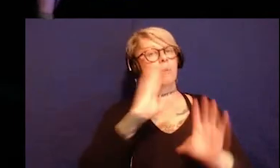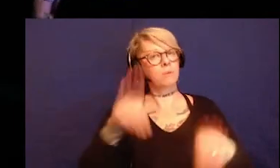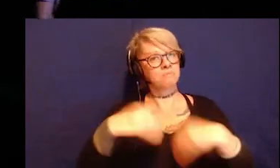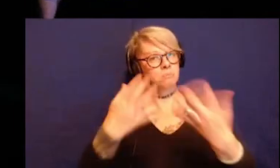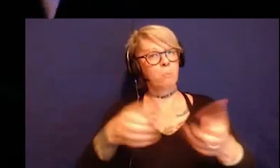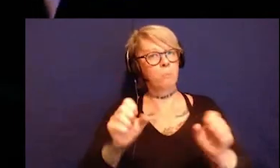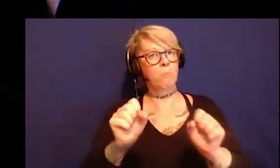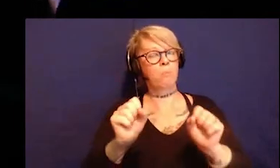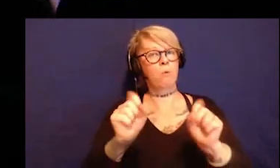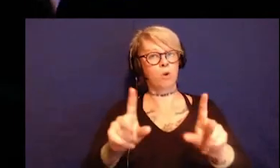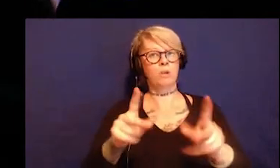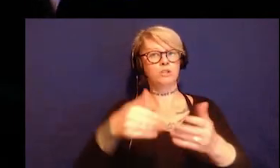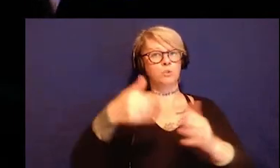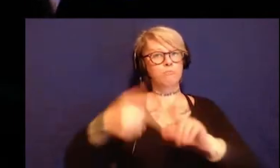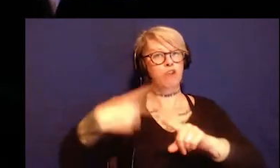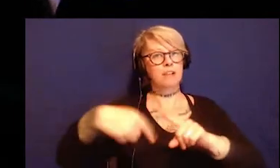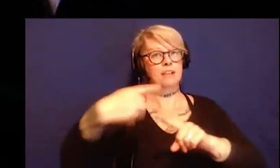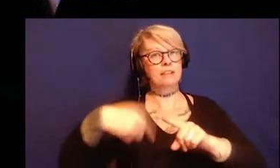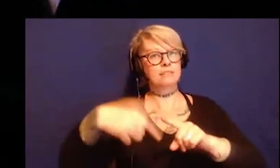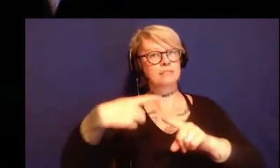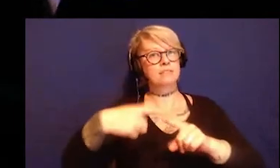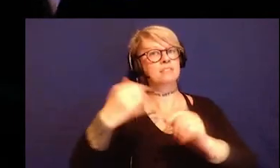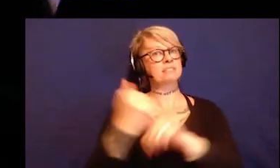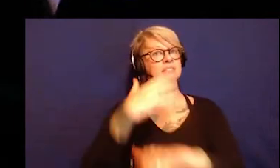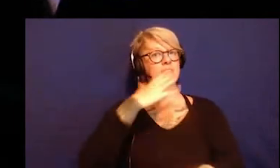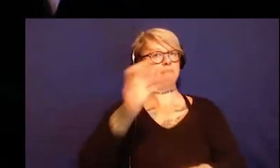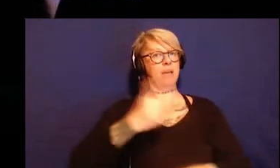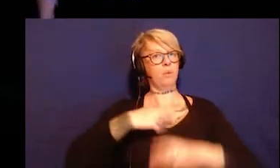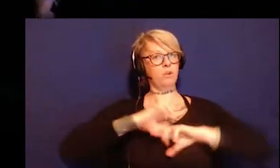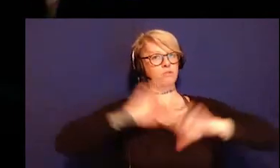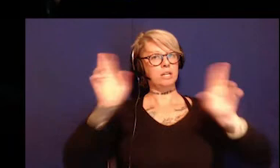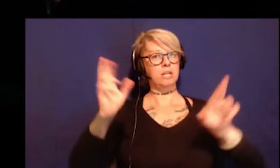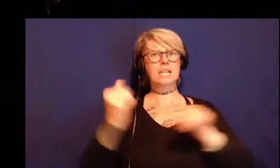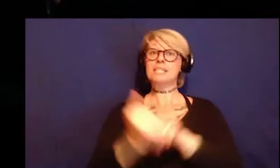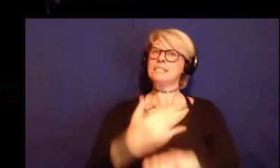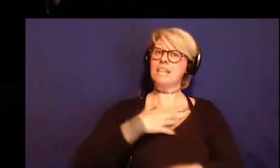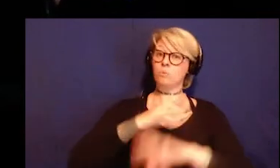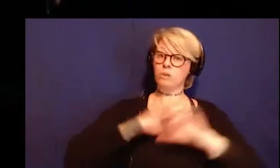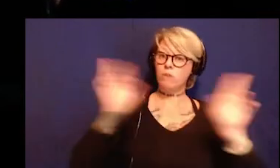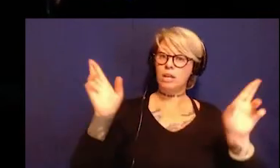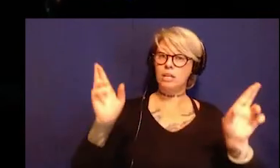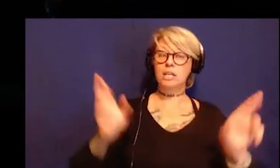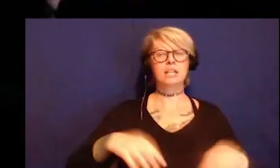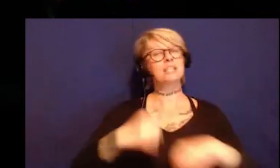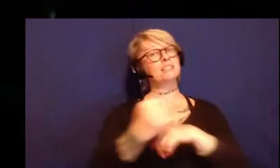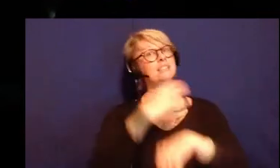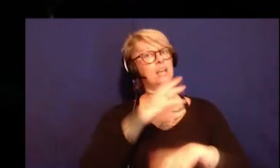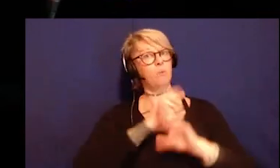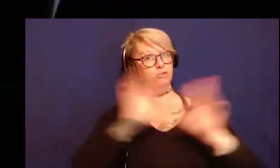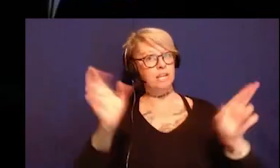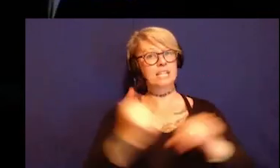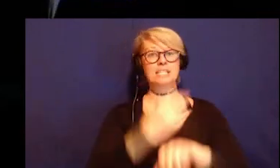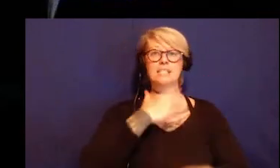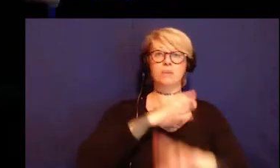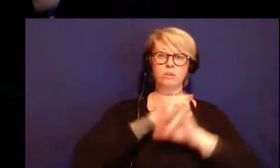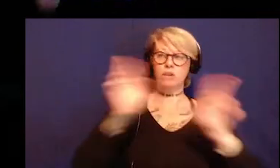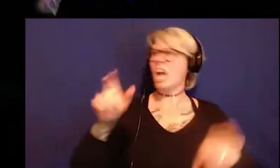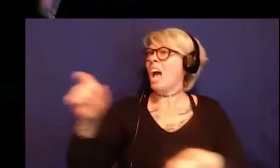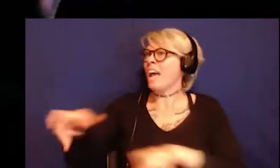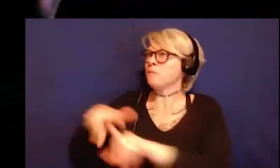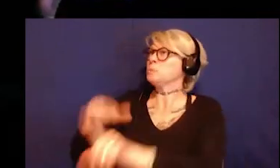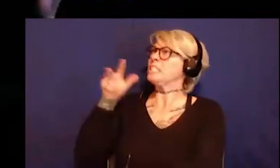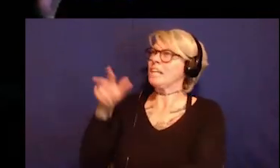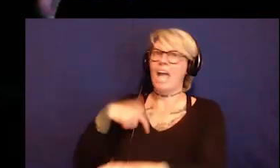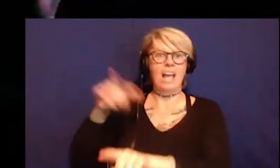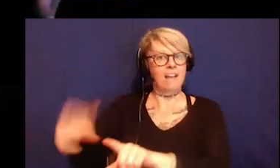images. Submit when ready. Submit when ready. Oh my god! Submit when I ready. gotta deconnect. I